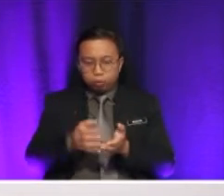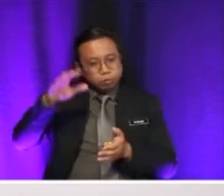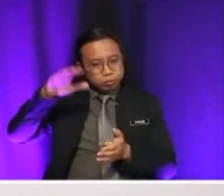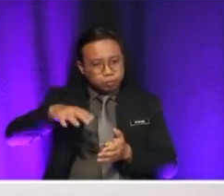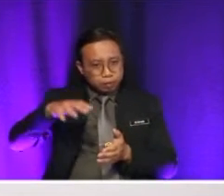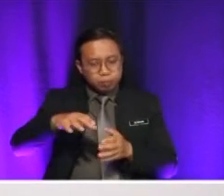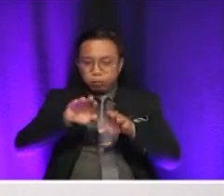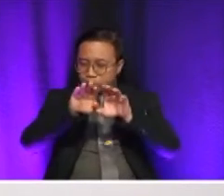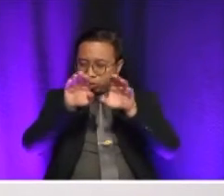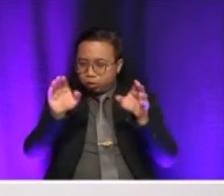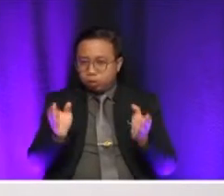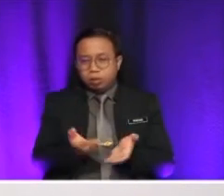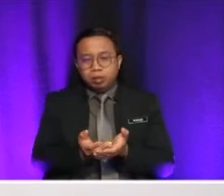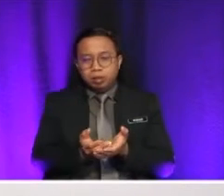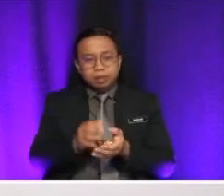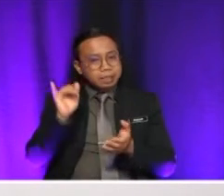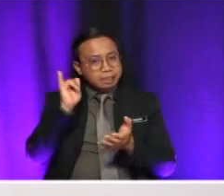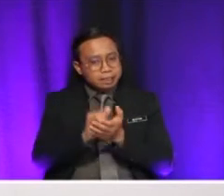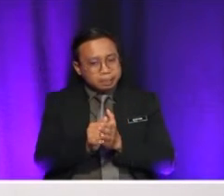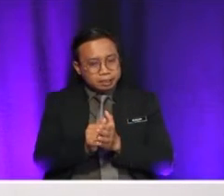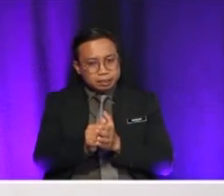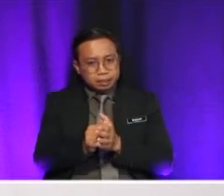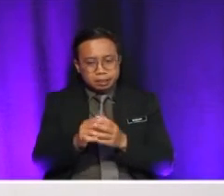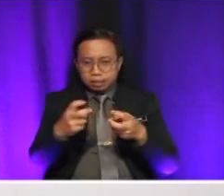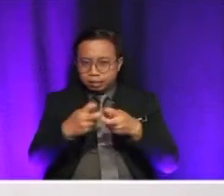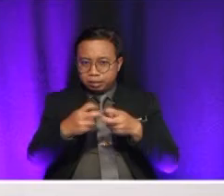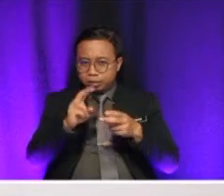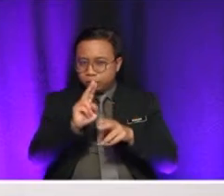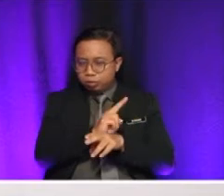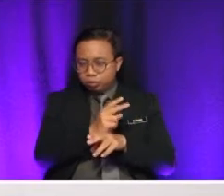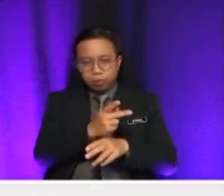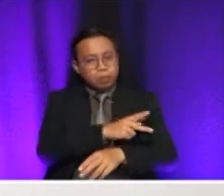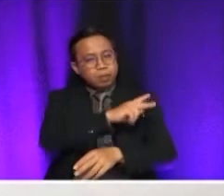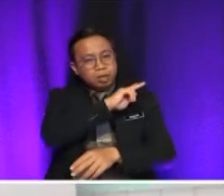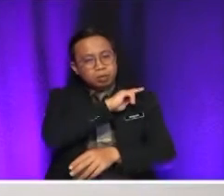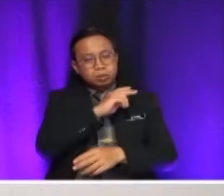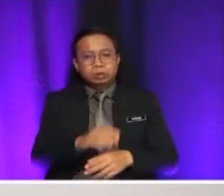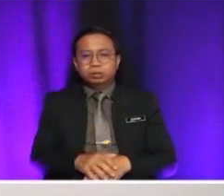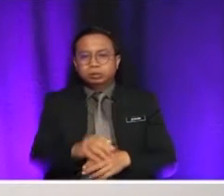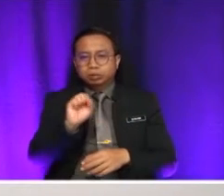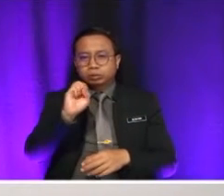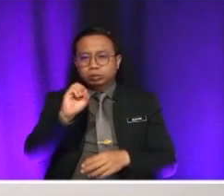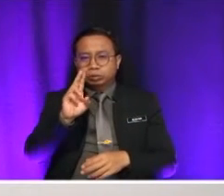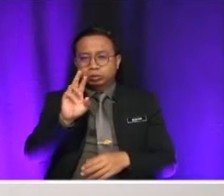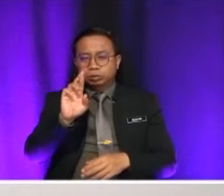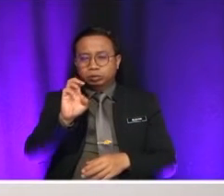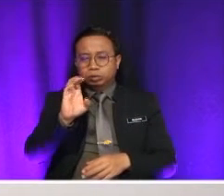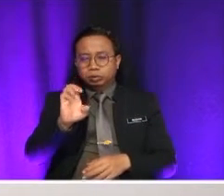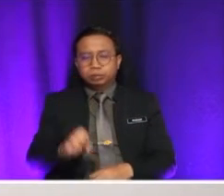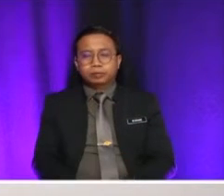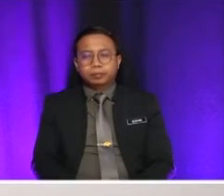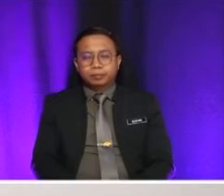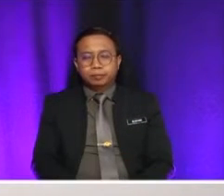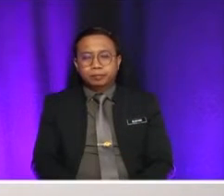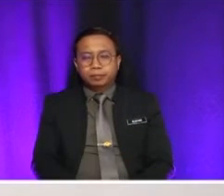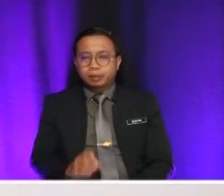generates electricity, where this electricity in the ball is used as a power source. Just like how you were trying with the ball just now. Yes, but they